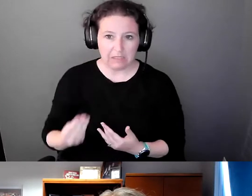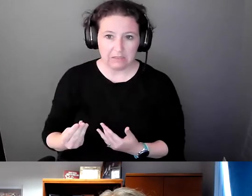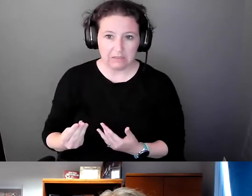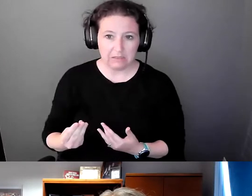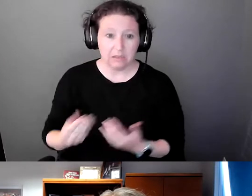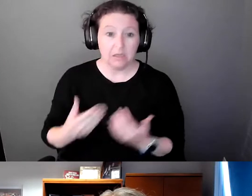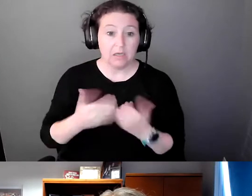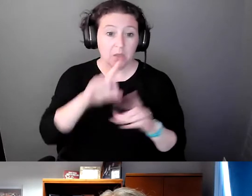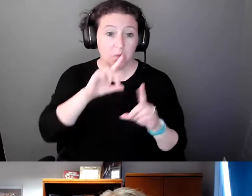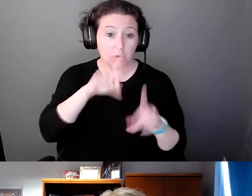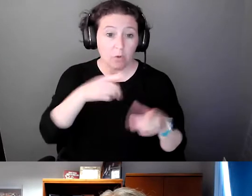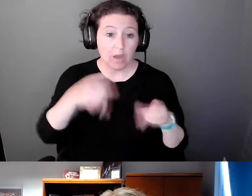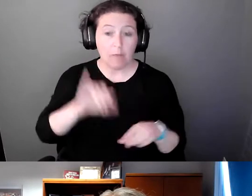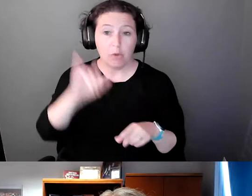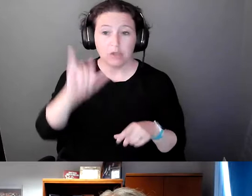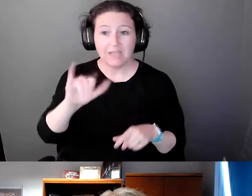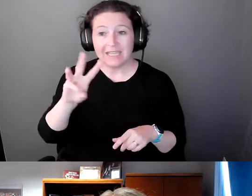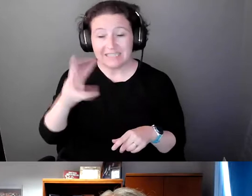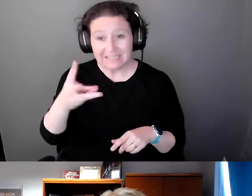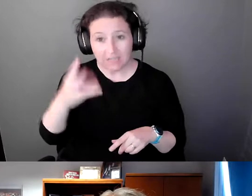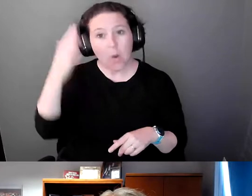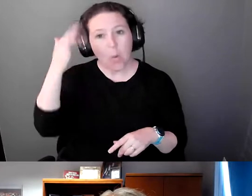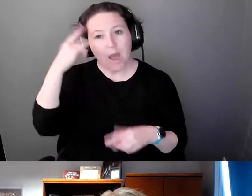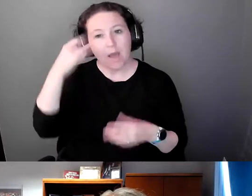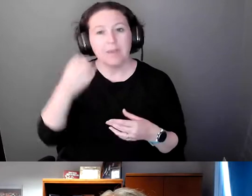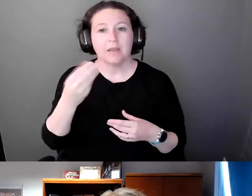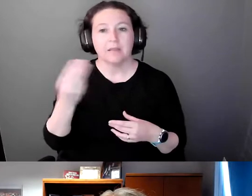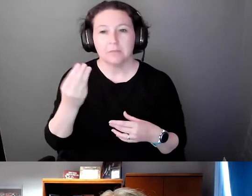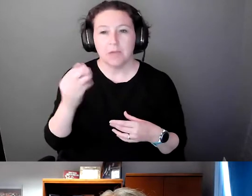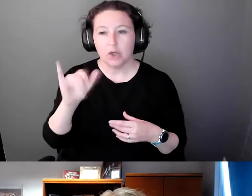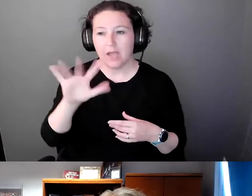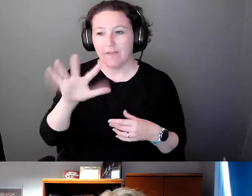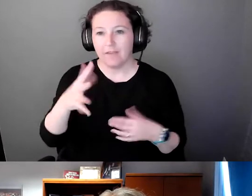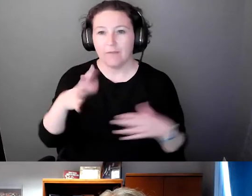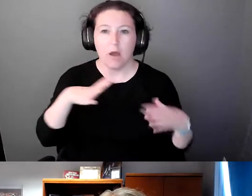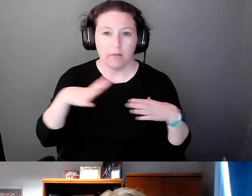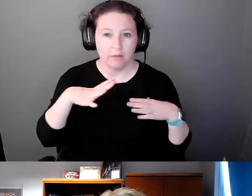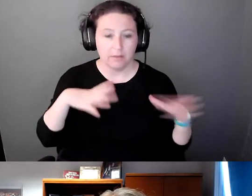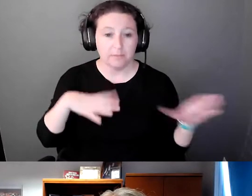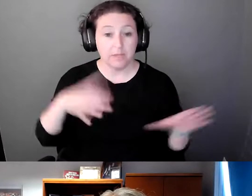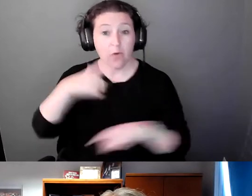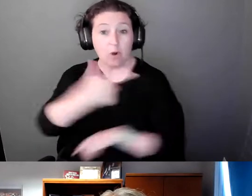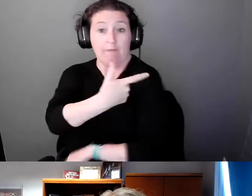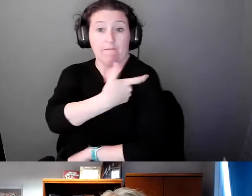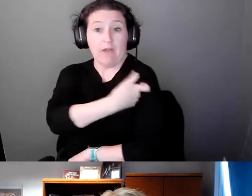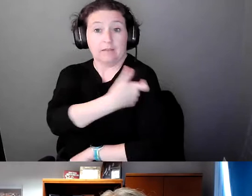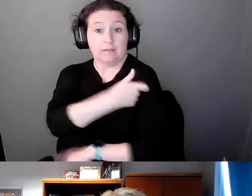will be July 6th because of the holiday. As far as vaccination data, we have now